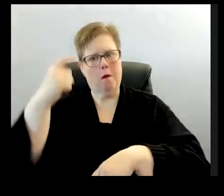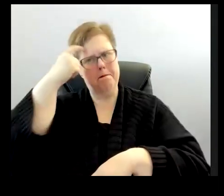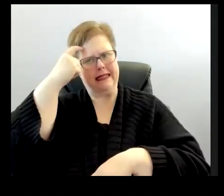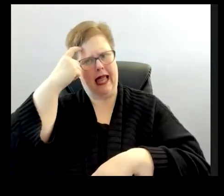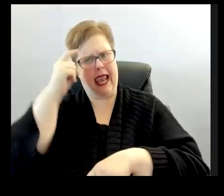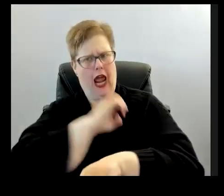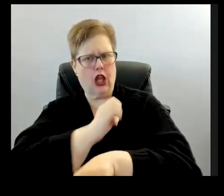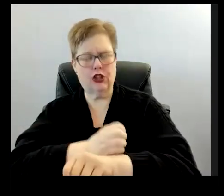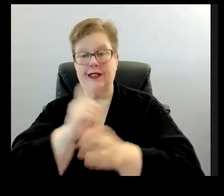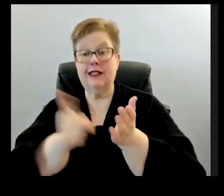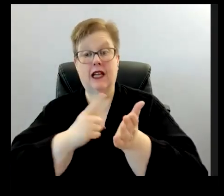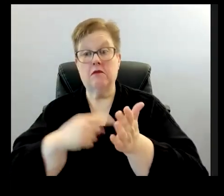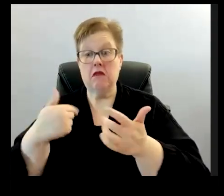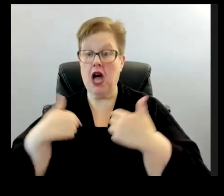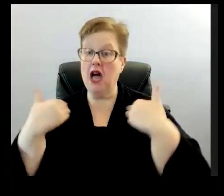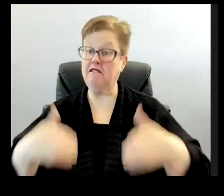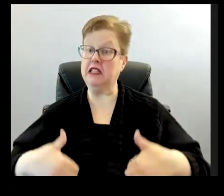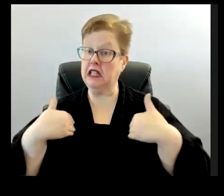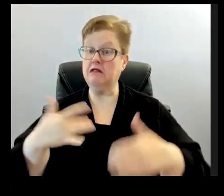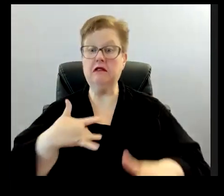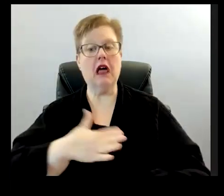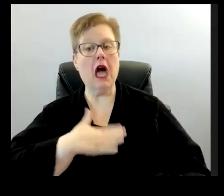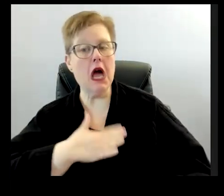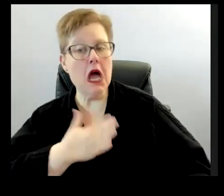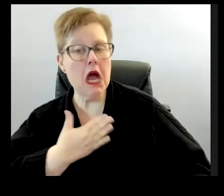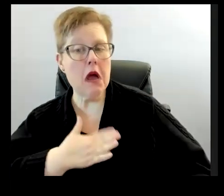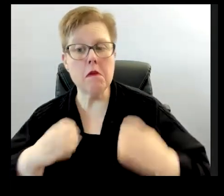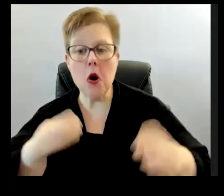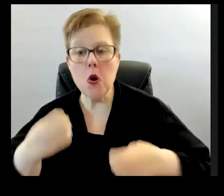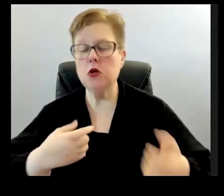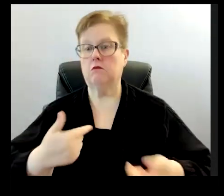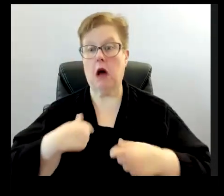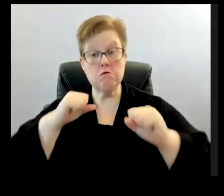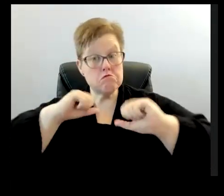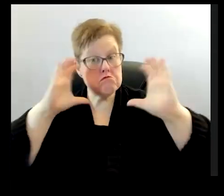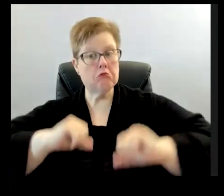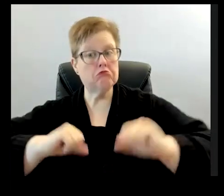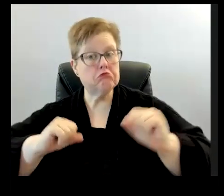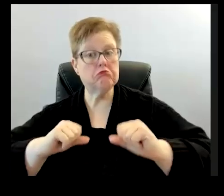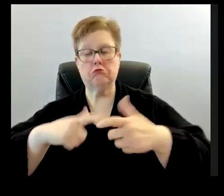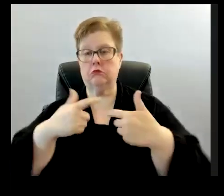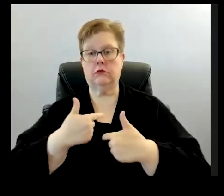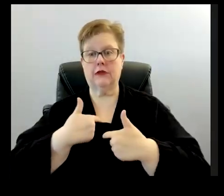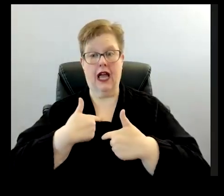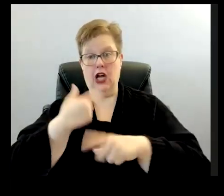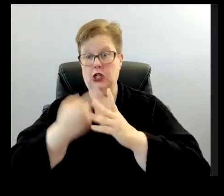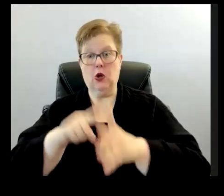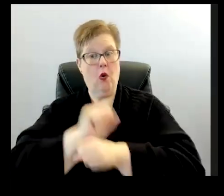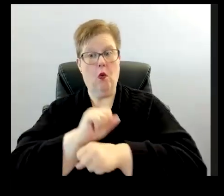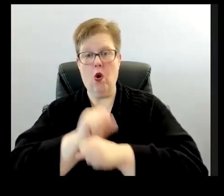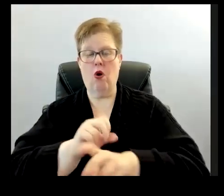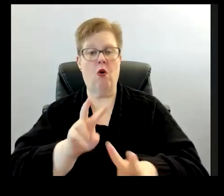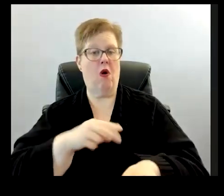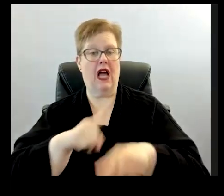energy. So there can be times where I'm actually feeling really happy. I'm really awake and put me in front of some work and I'm like, oh, I